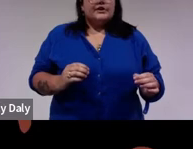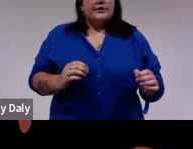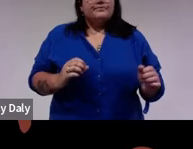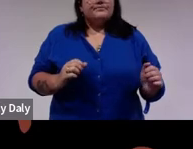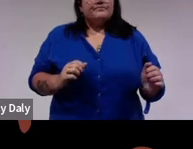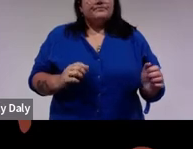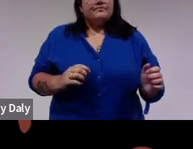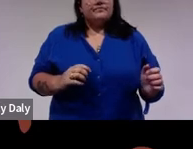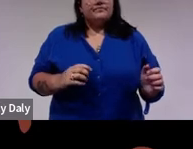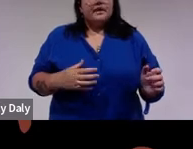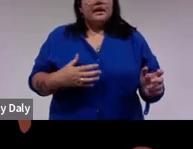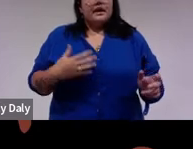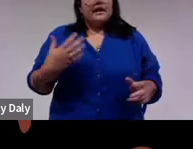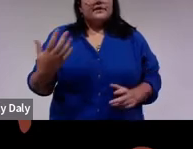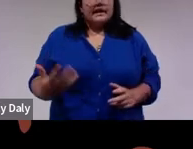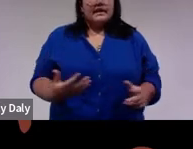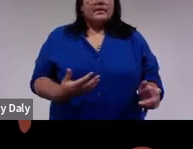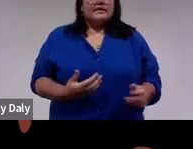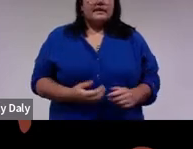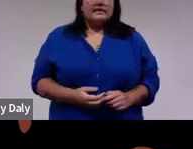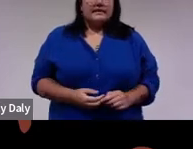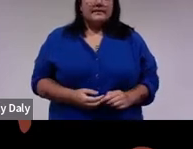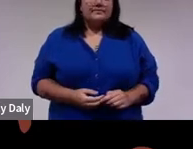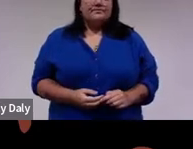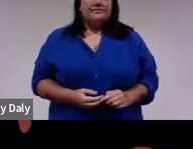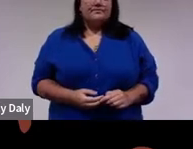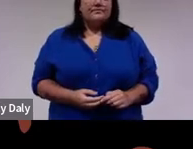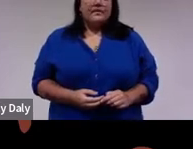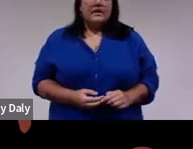And so in thinking about this,